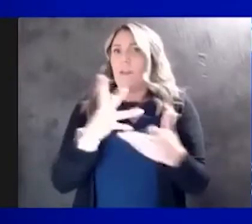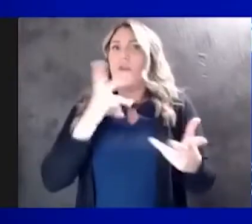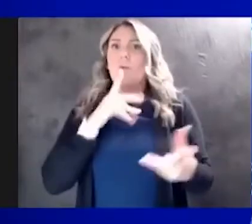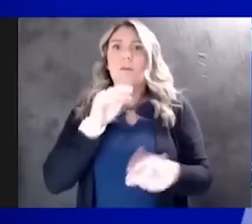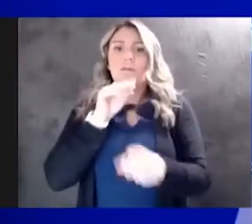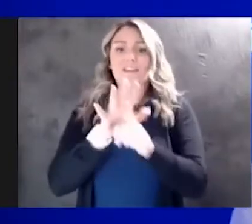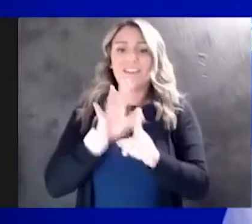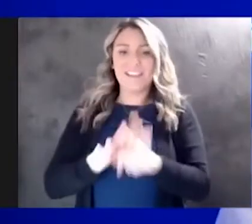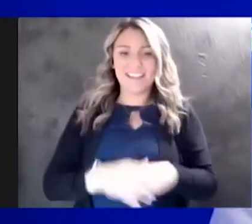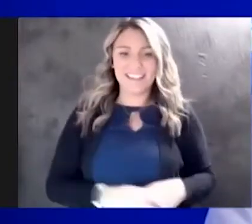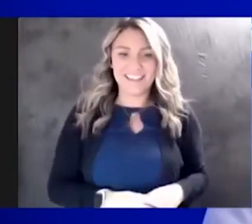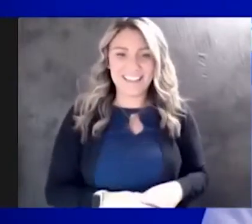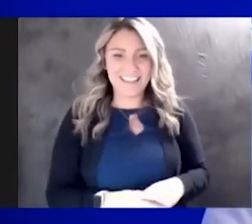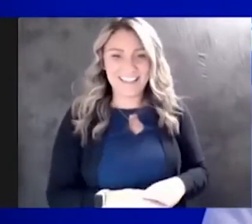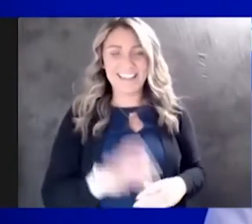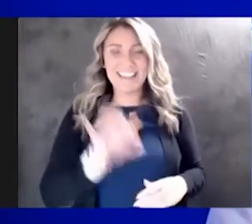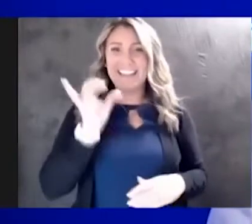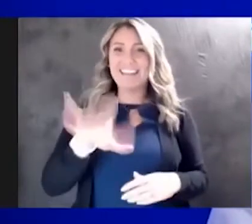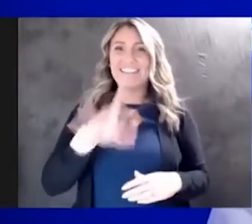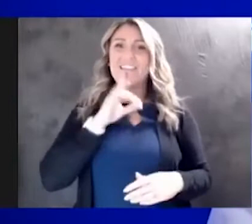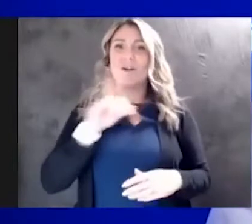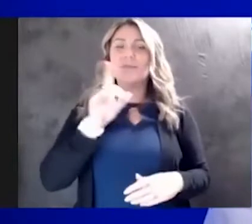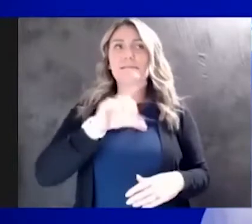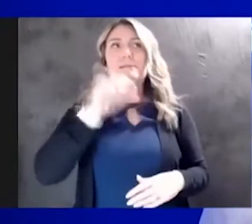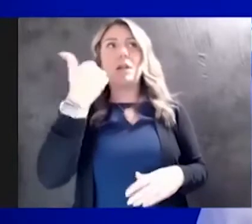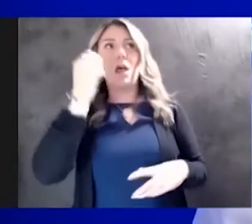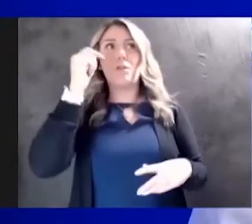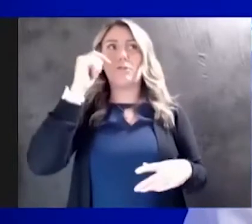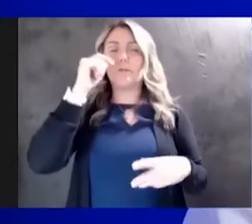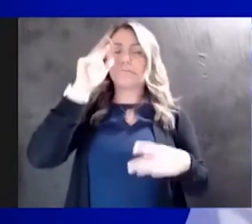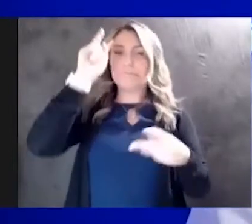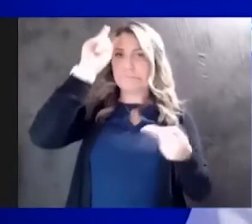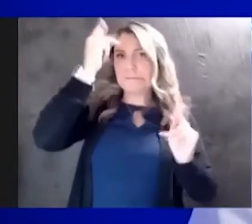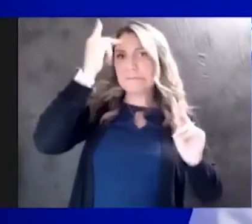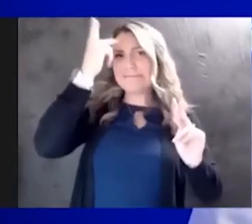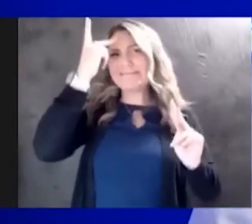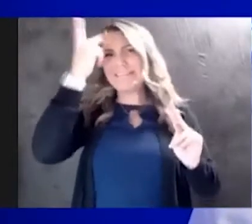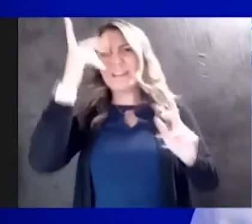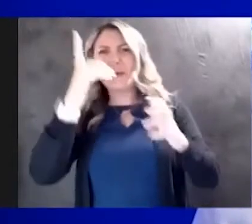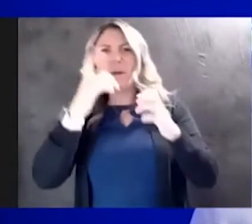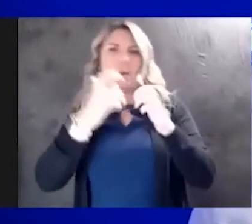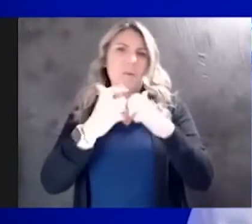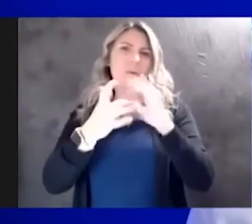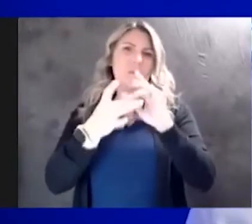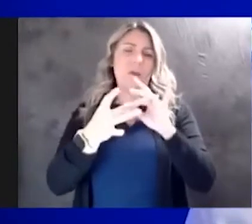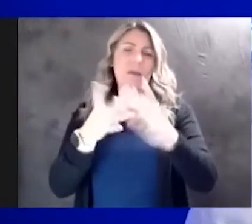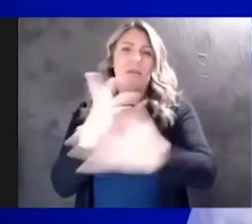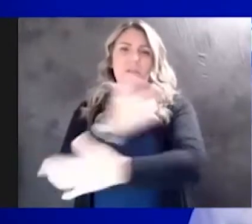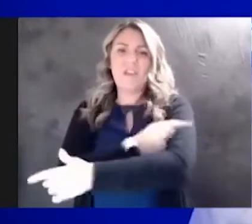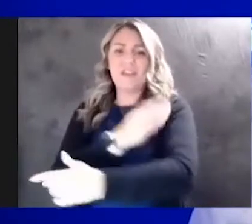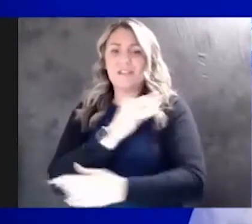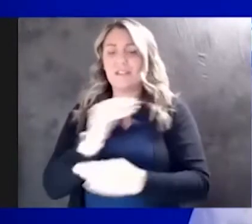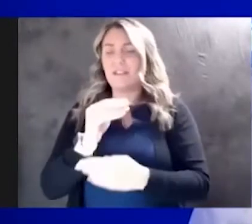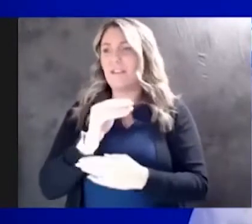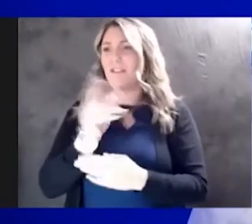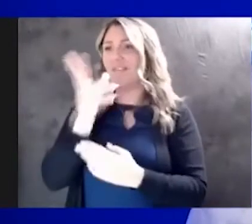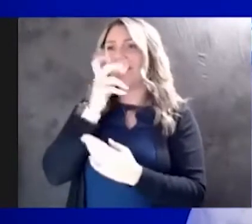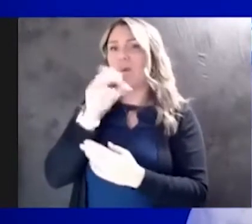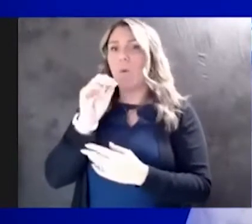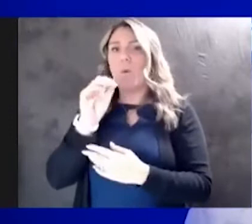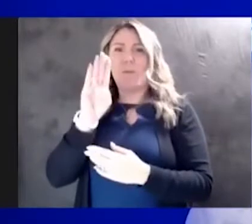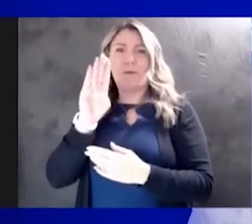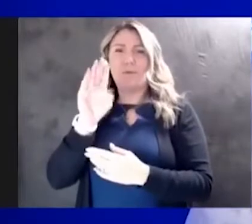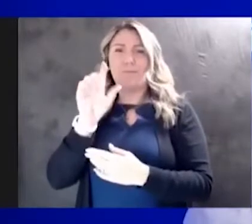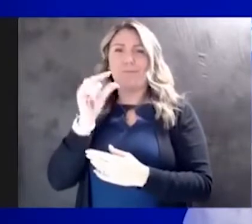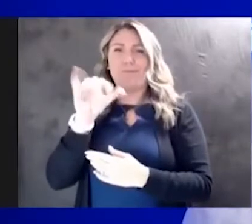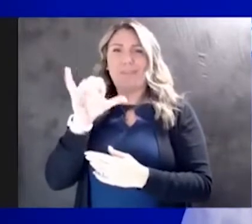was another misinformation campaign about the vaccine. And we've also heard from our OB-GYN colleagues, and also Dr. Alt, who